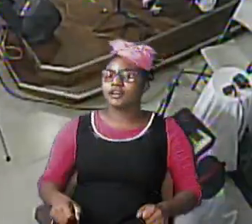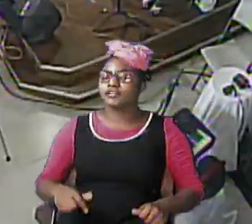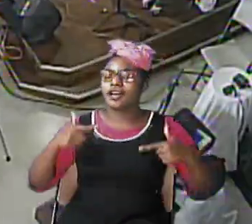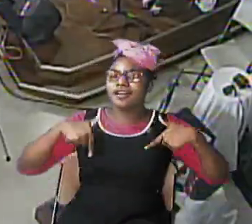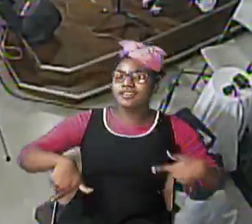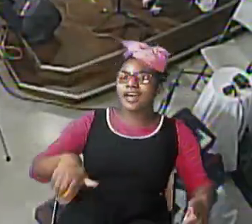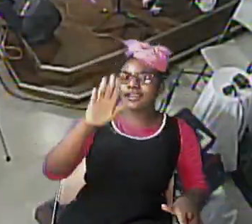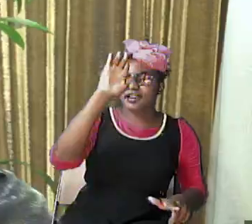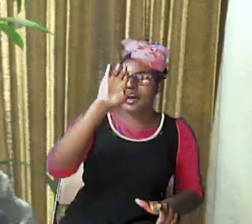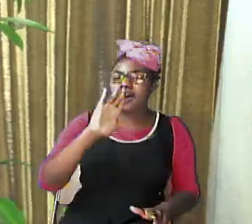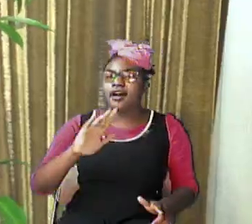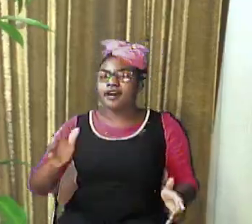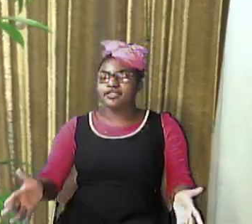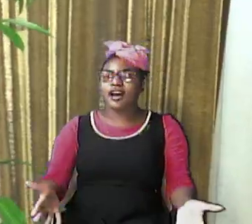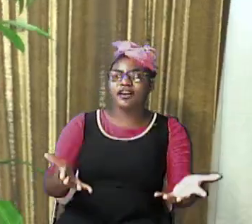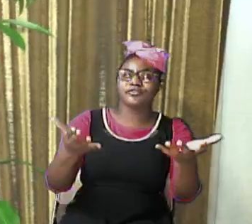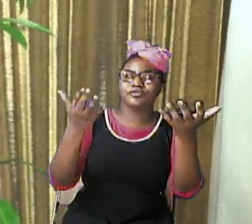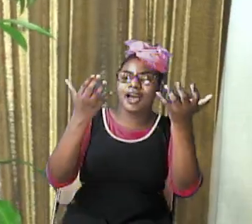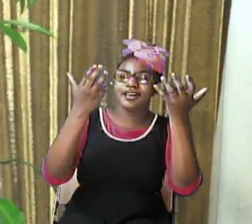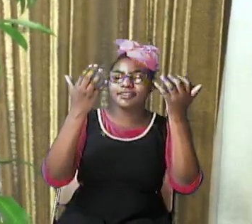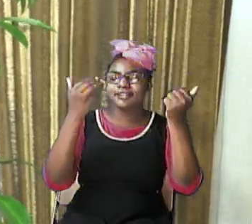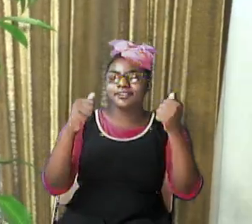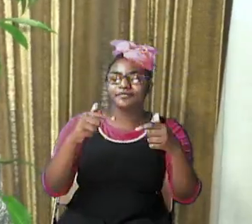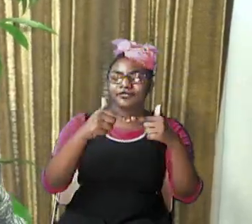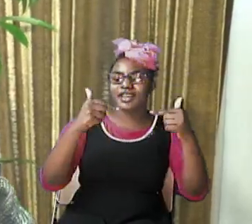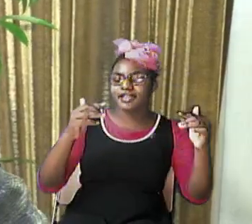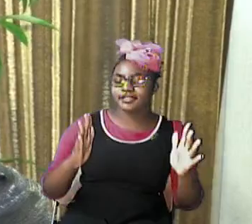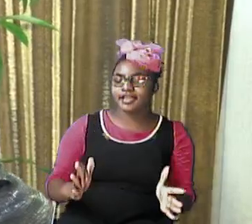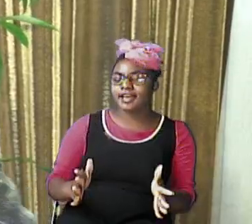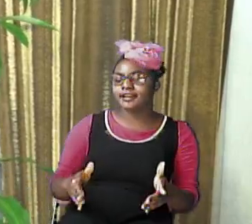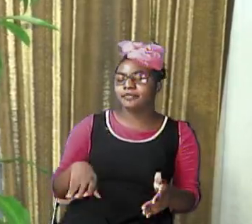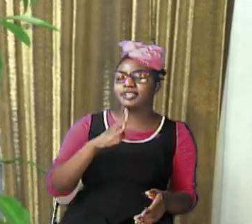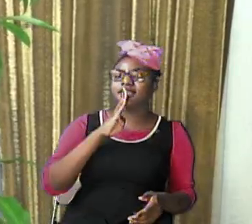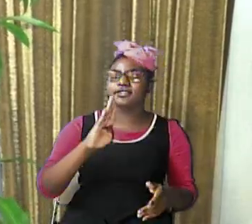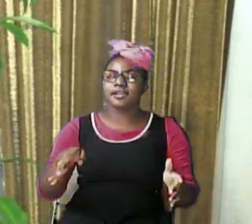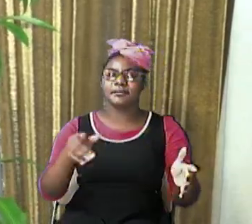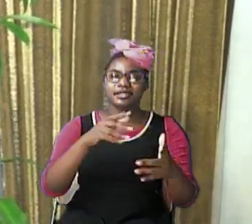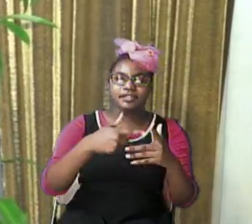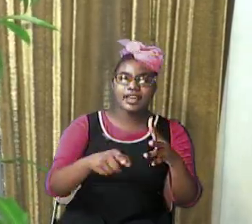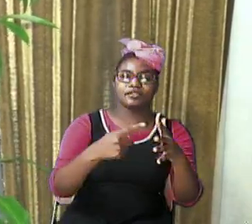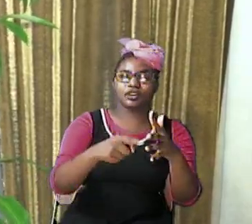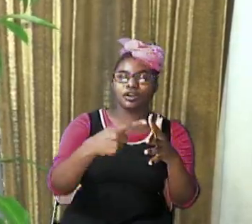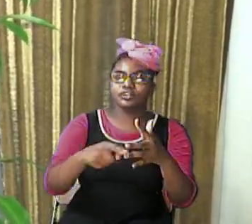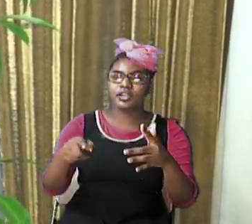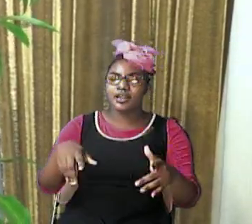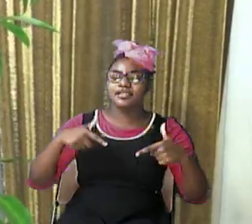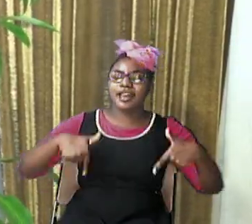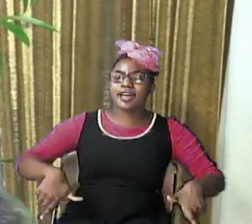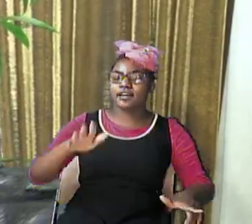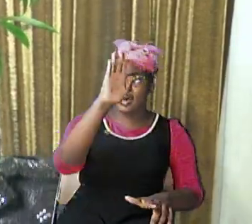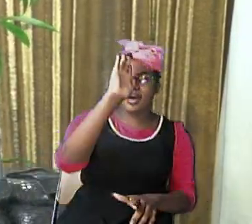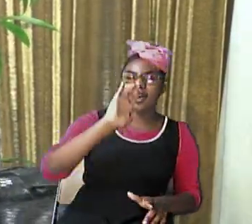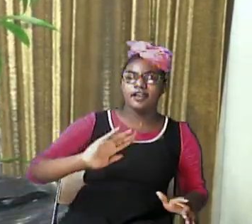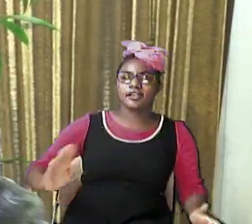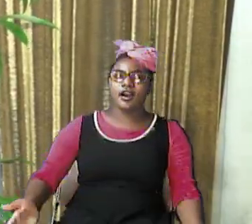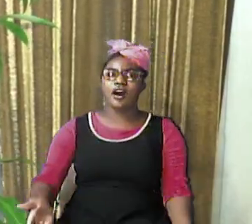scattered. Oh, let God arise and his enemies be scattered. Let